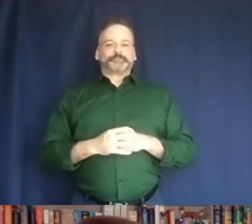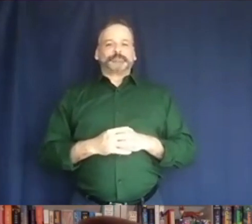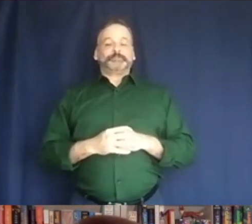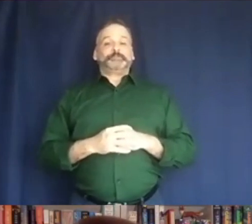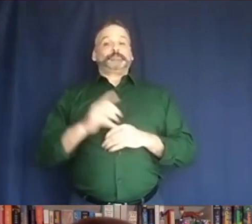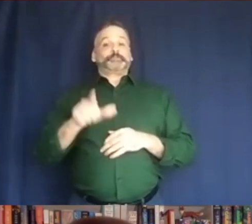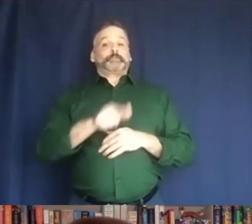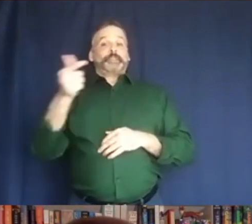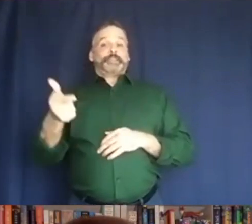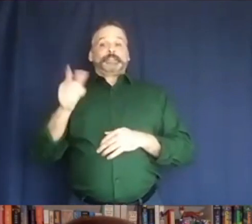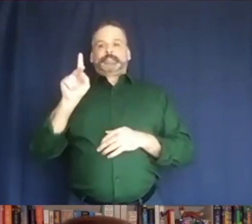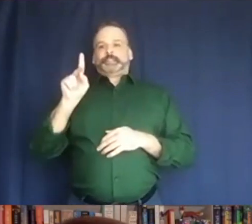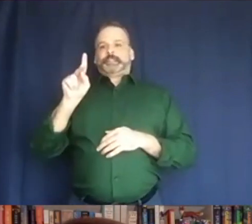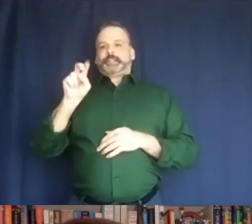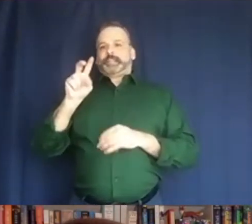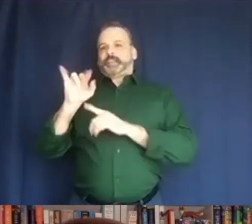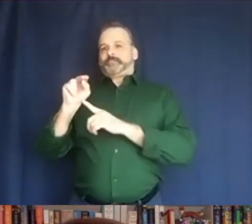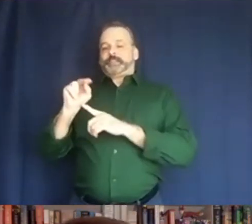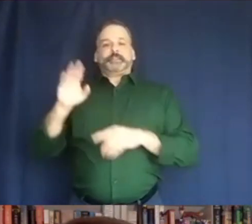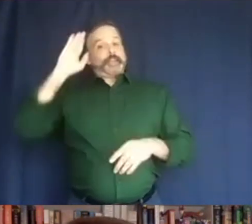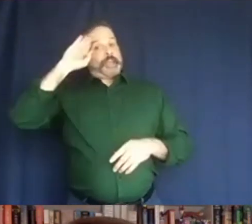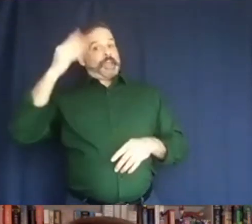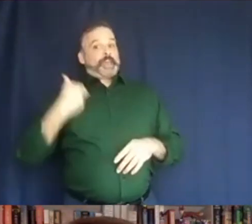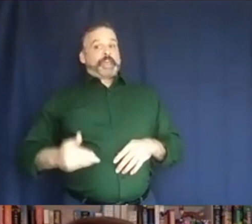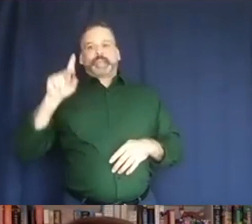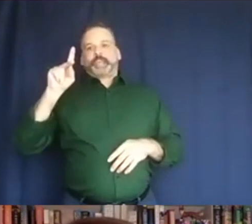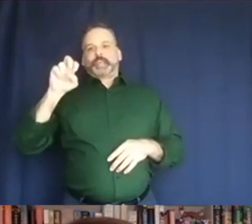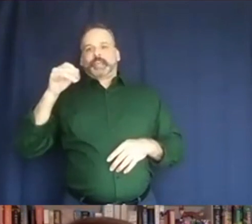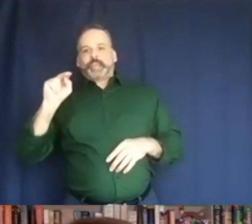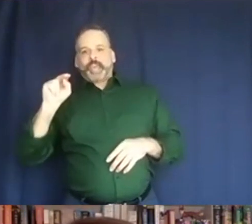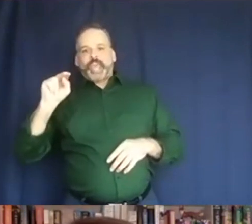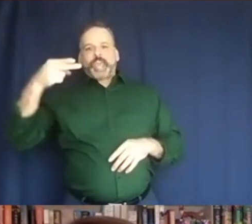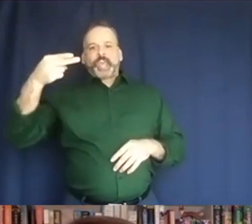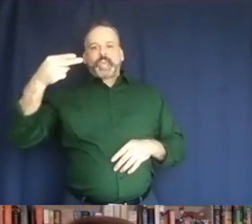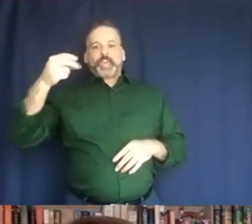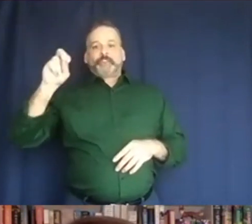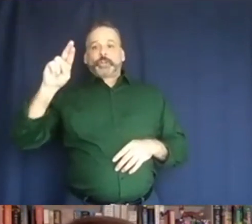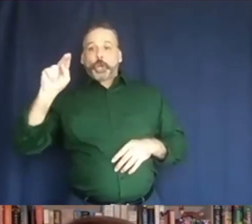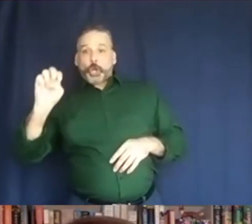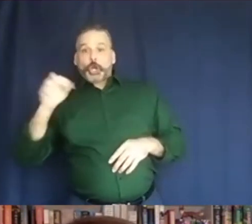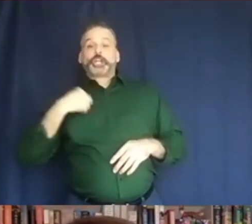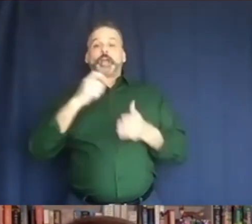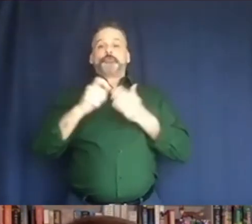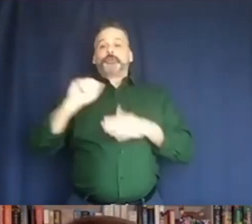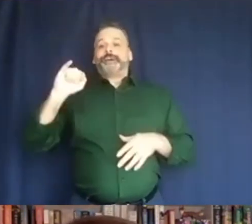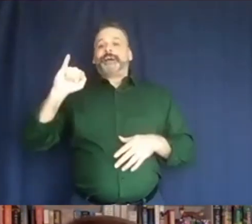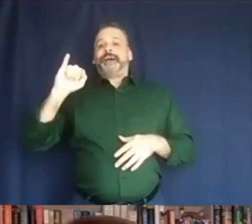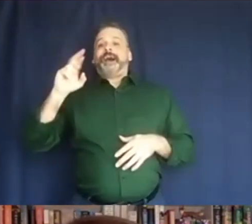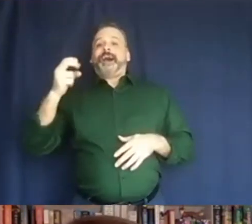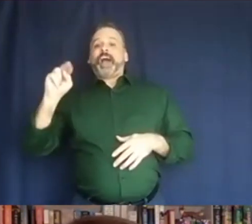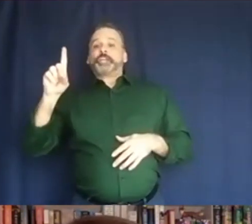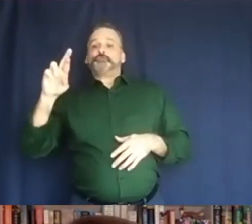Let's go to Kevin next. Hi, I'm Kevin Hearne, and I'm the author of the Iron Druid Chronicles and the